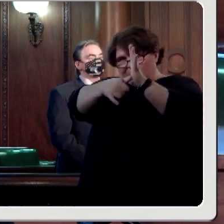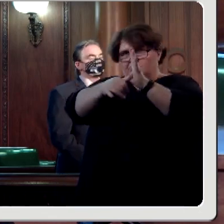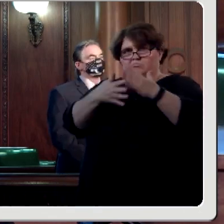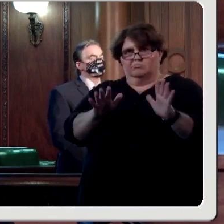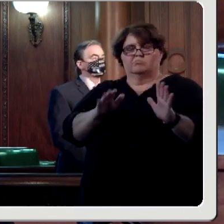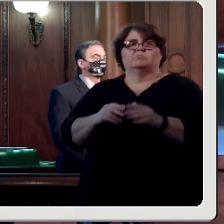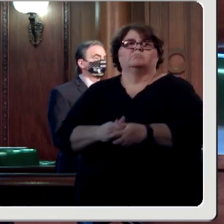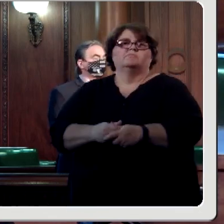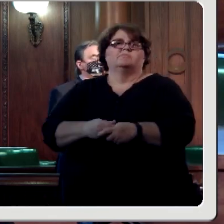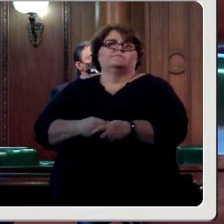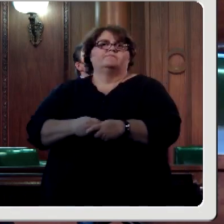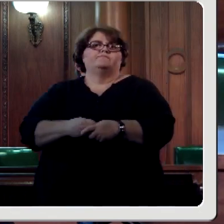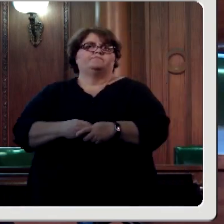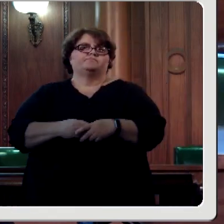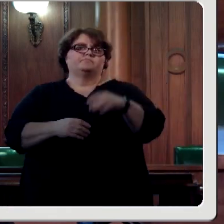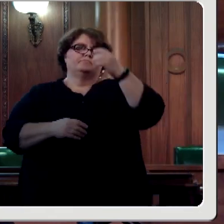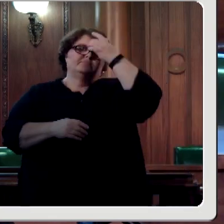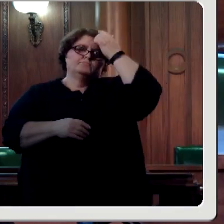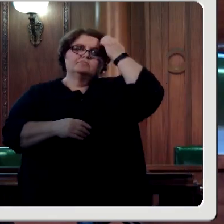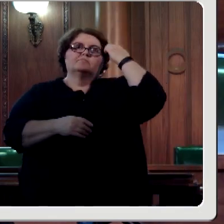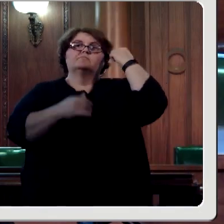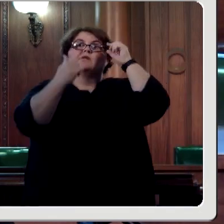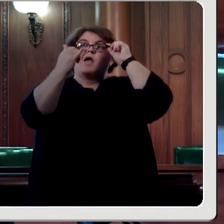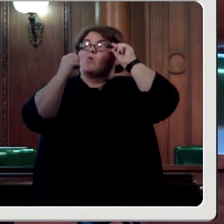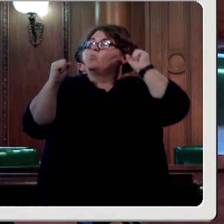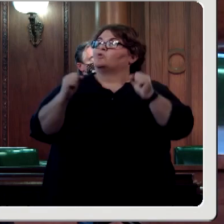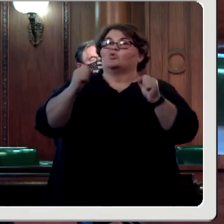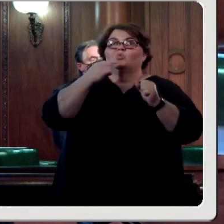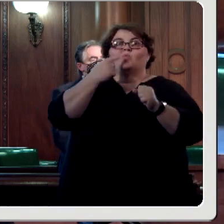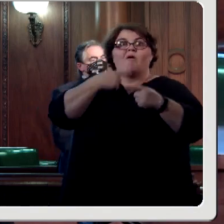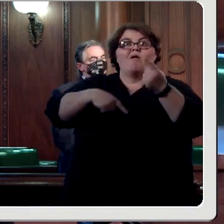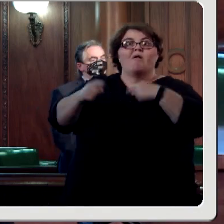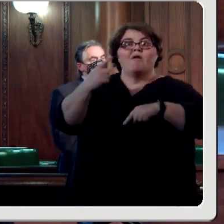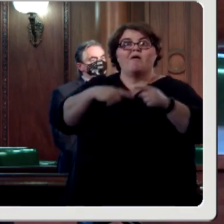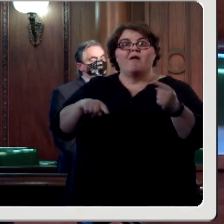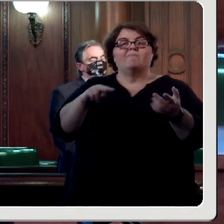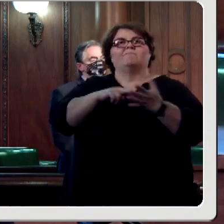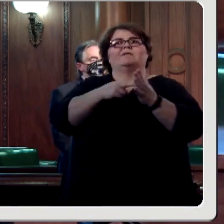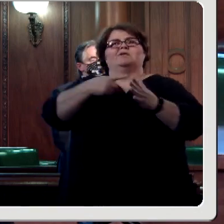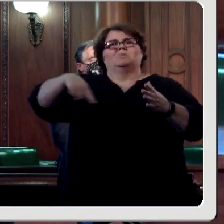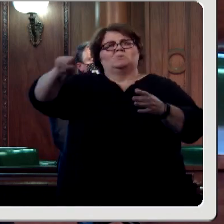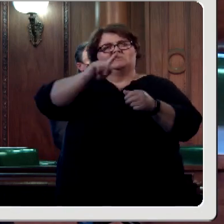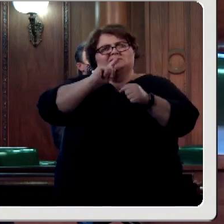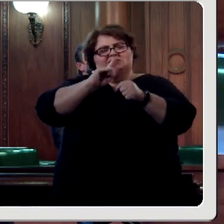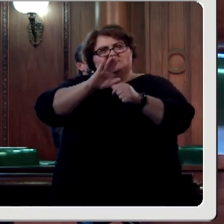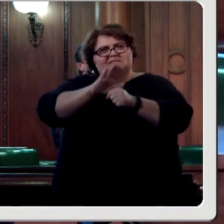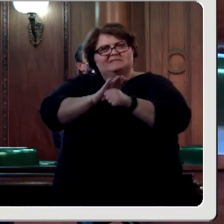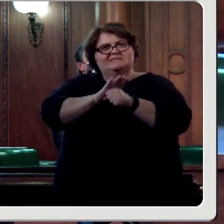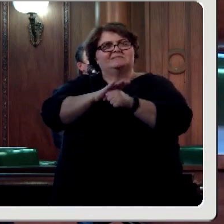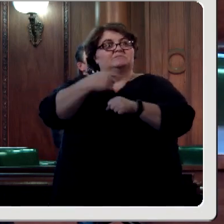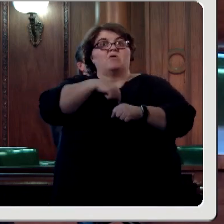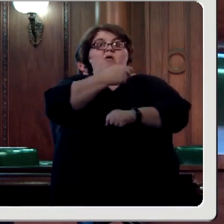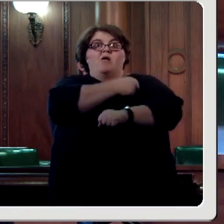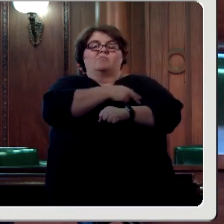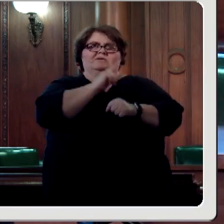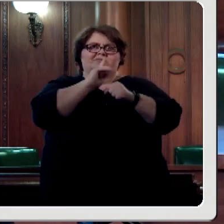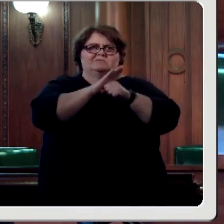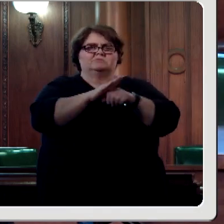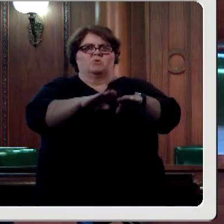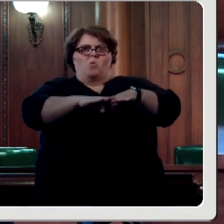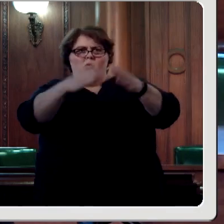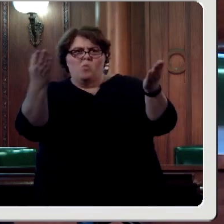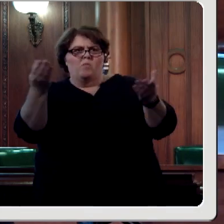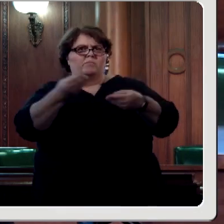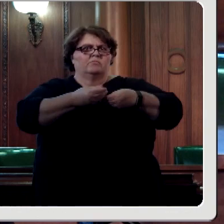practices that we've followed all along to honor our commitment to safe and accessible care for you. We have